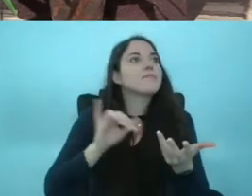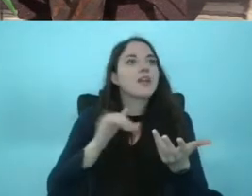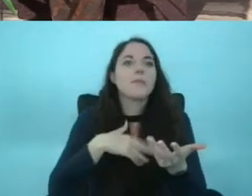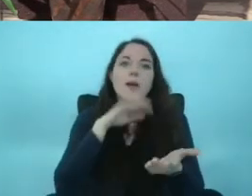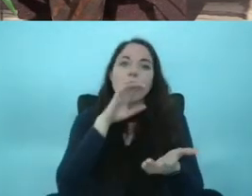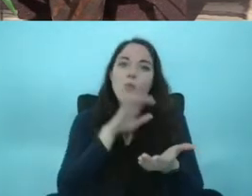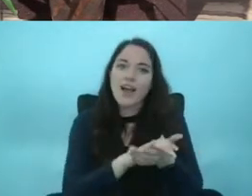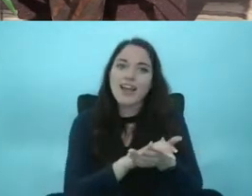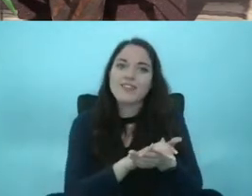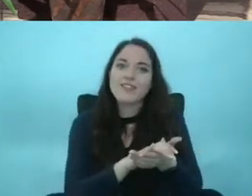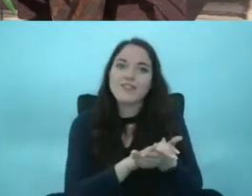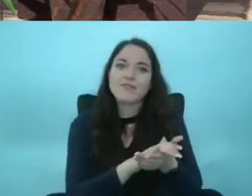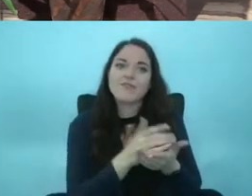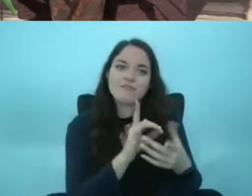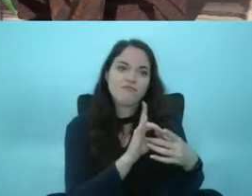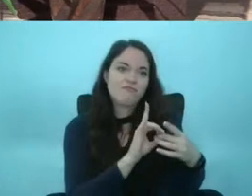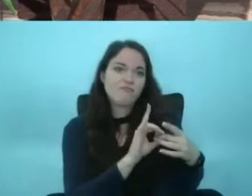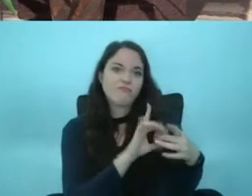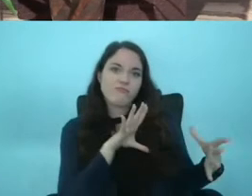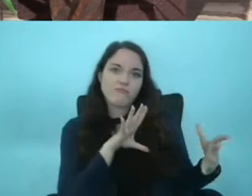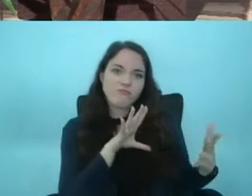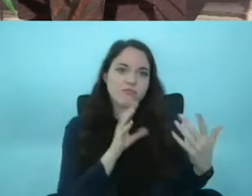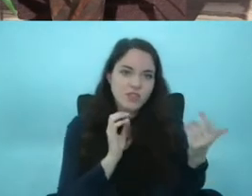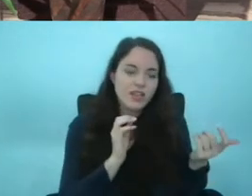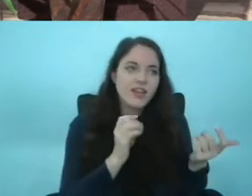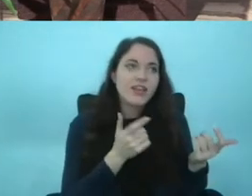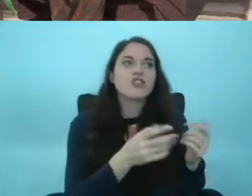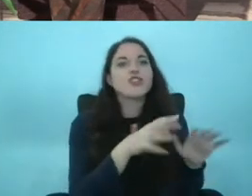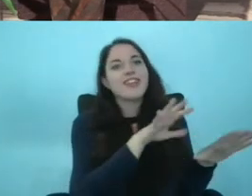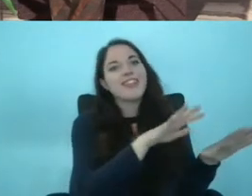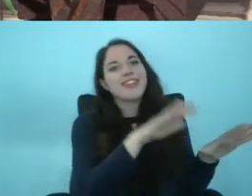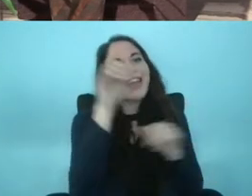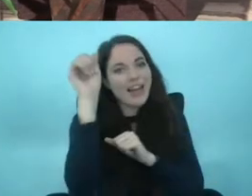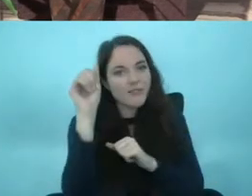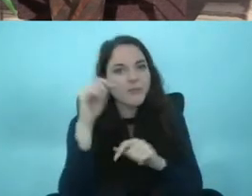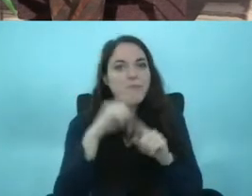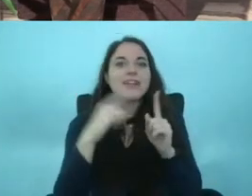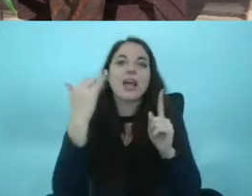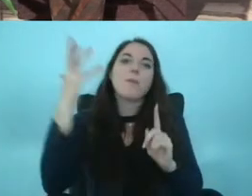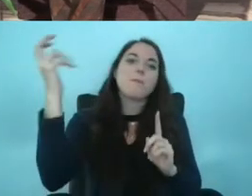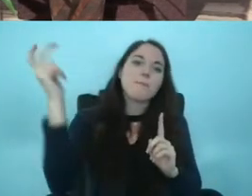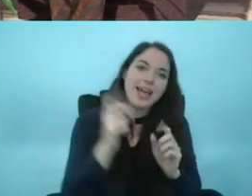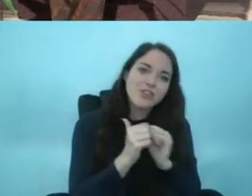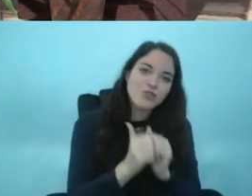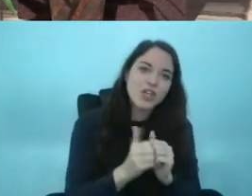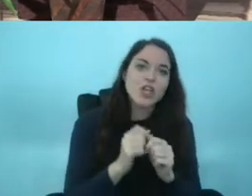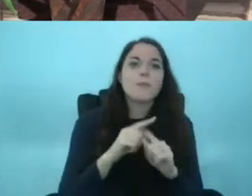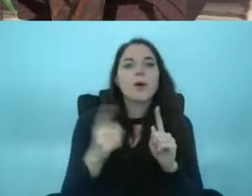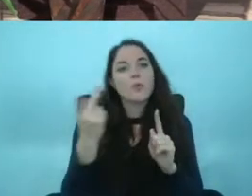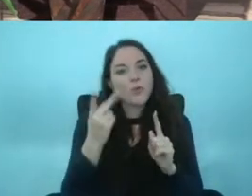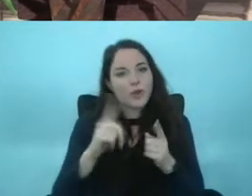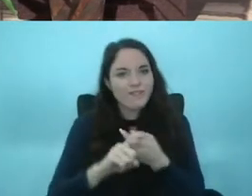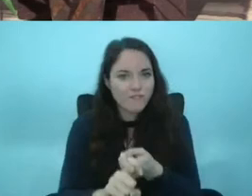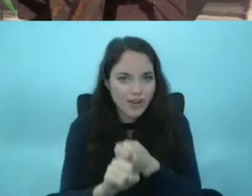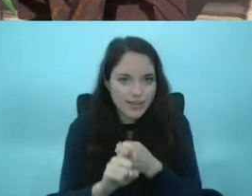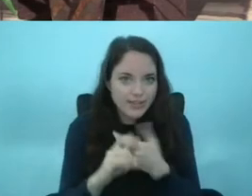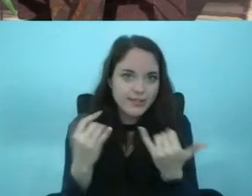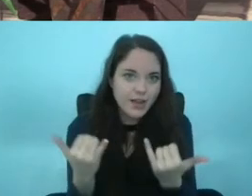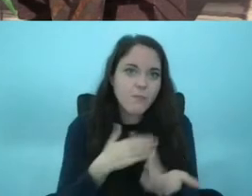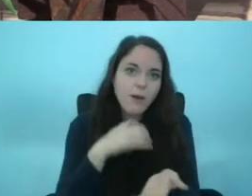me, but be back together, and we're friends, and that's good. But it took me a year going to